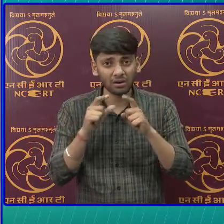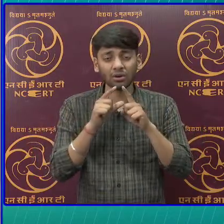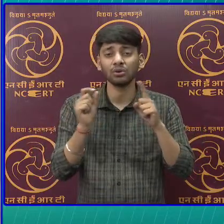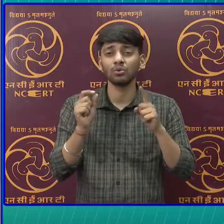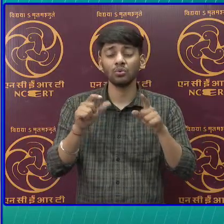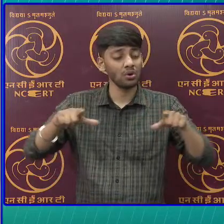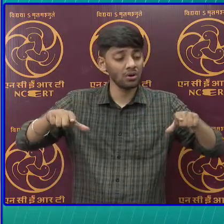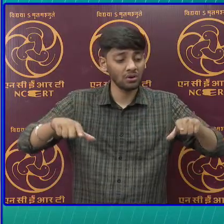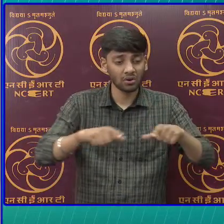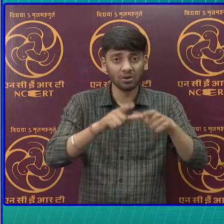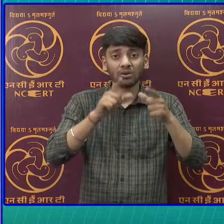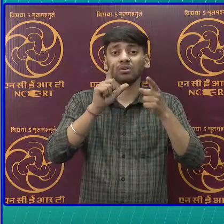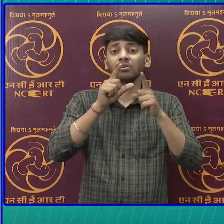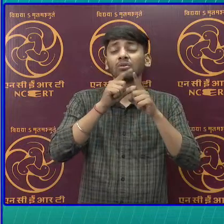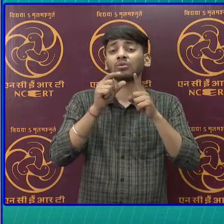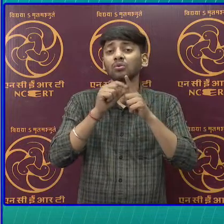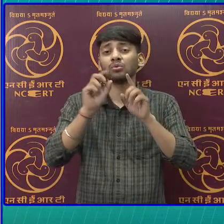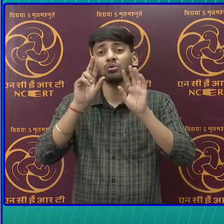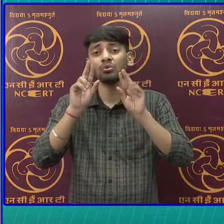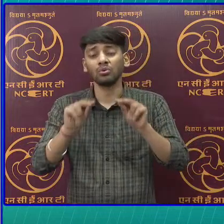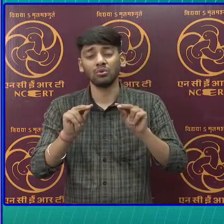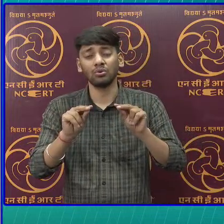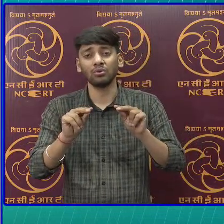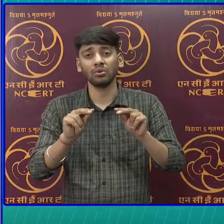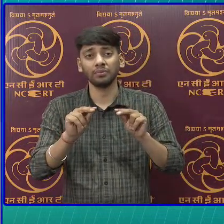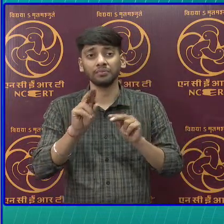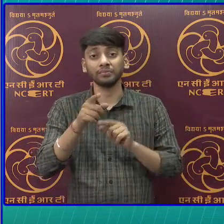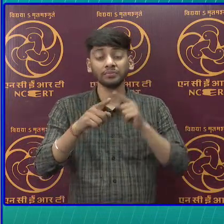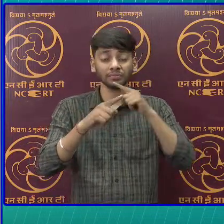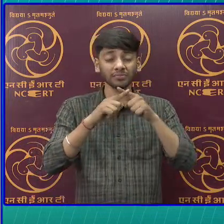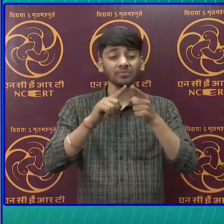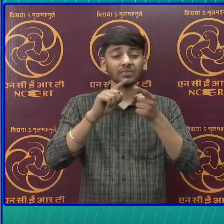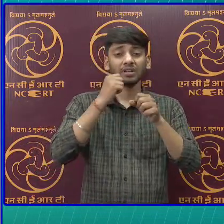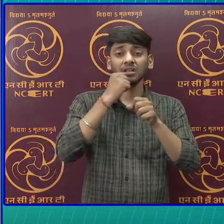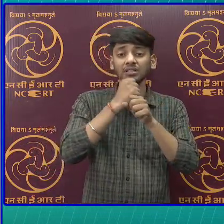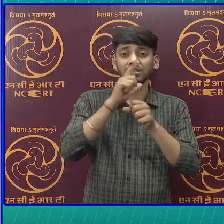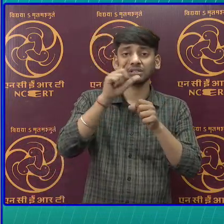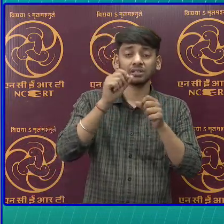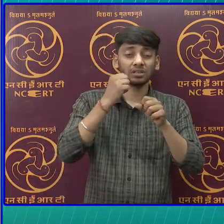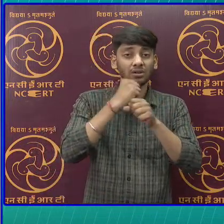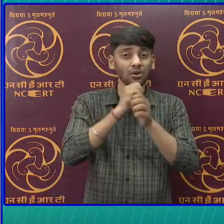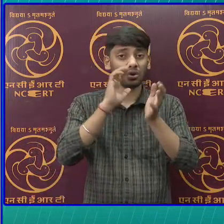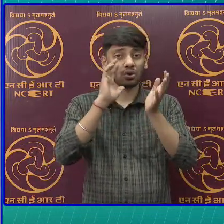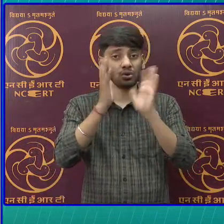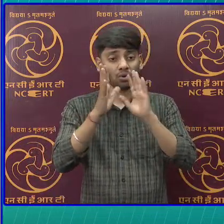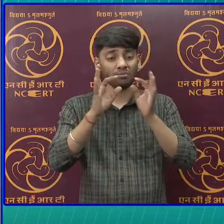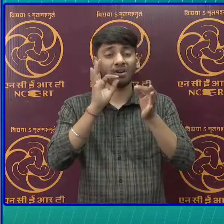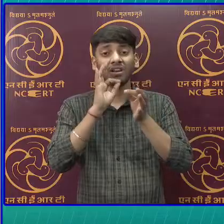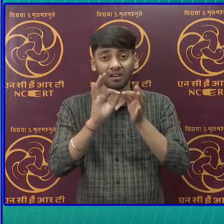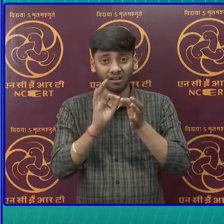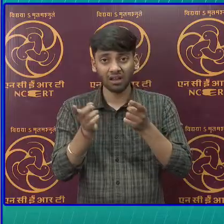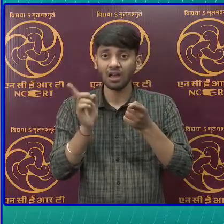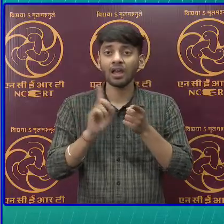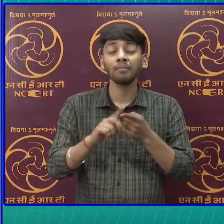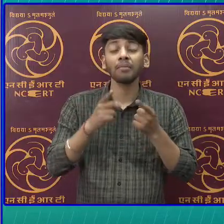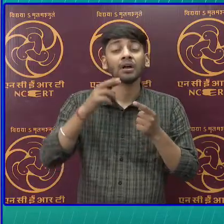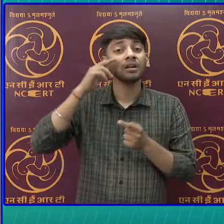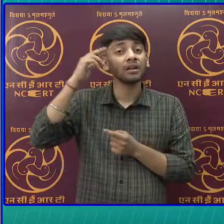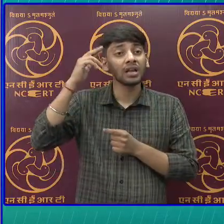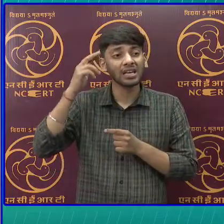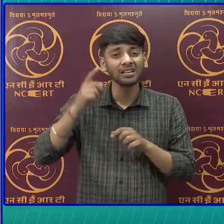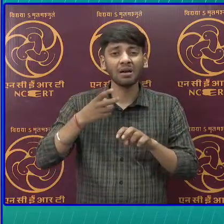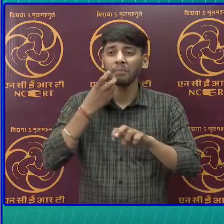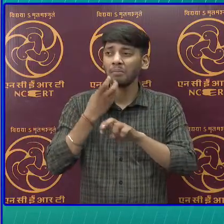against global warming, right. We are fighting against the forest of this concrete